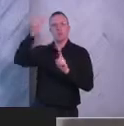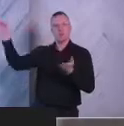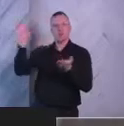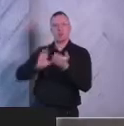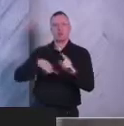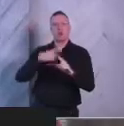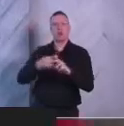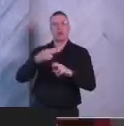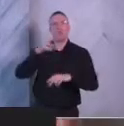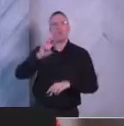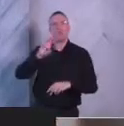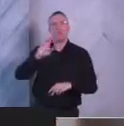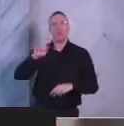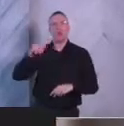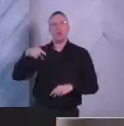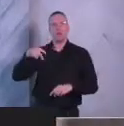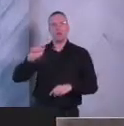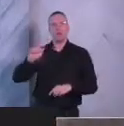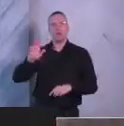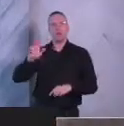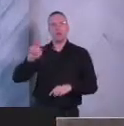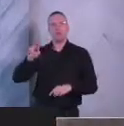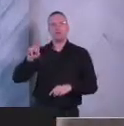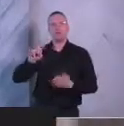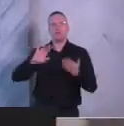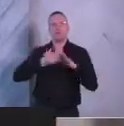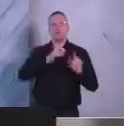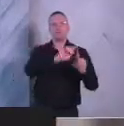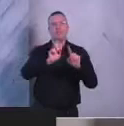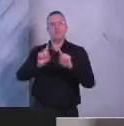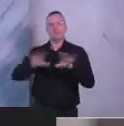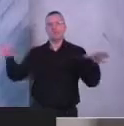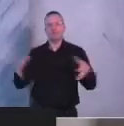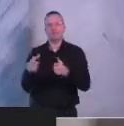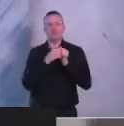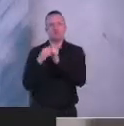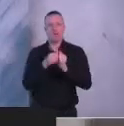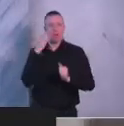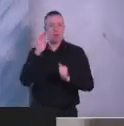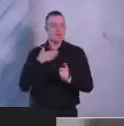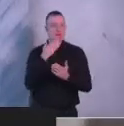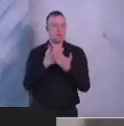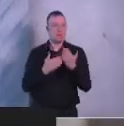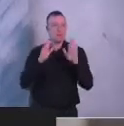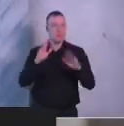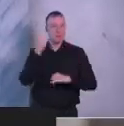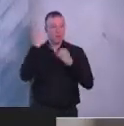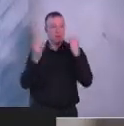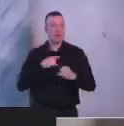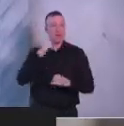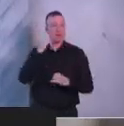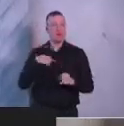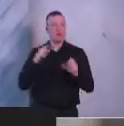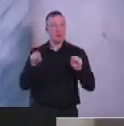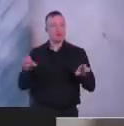Wraparound, where we brought lots of different people from different communities to bring them together. I know I have some great ideas, and I believe I can really